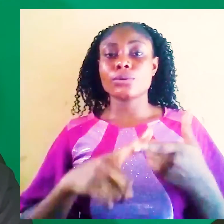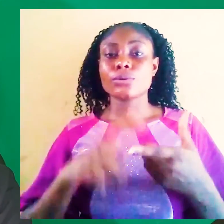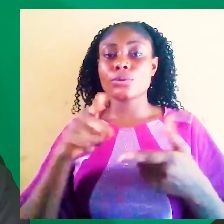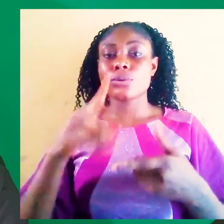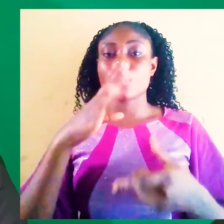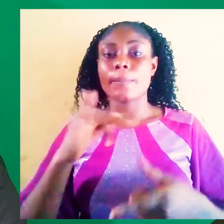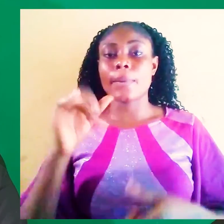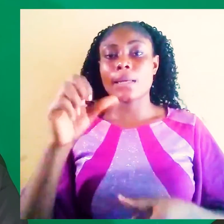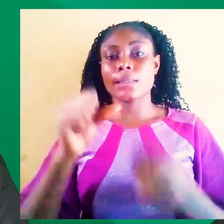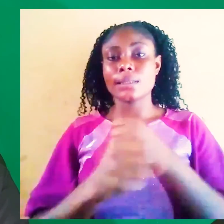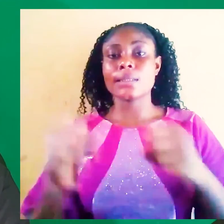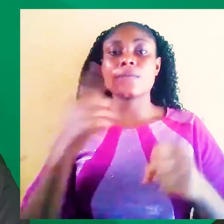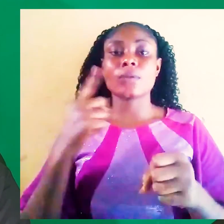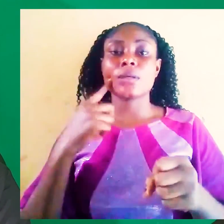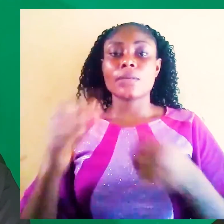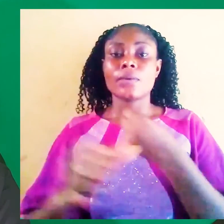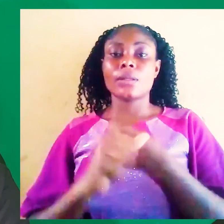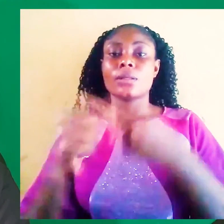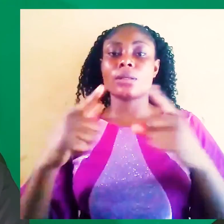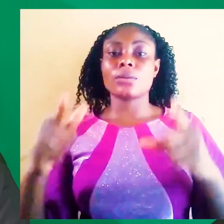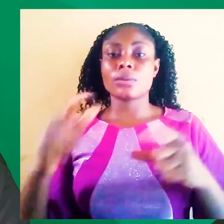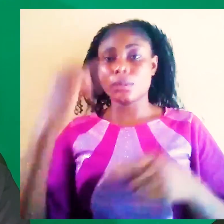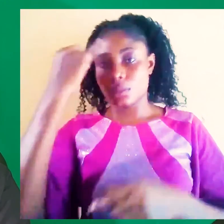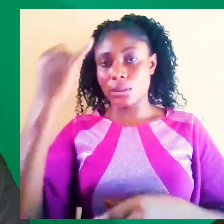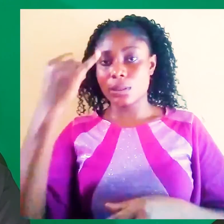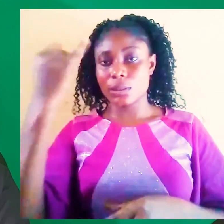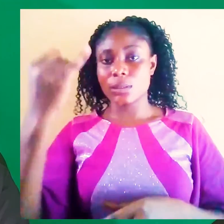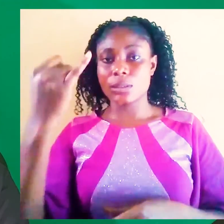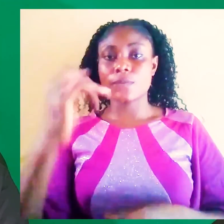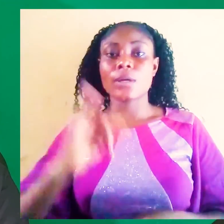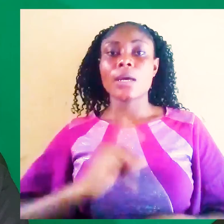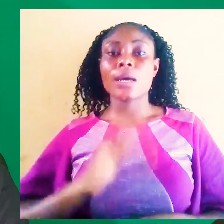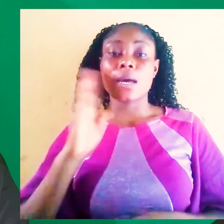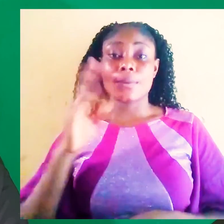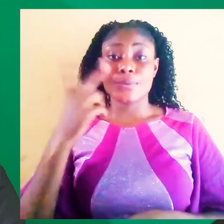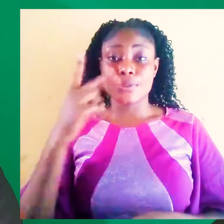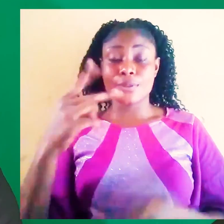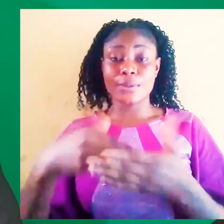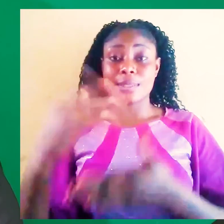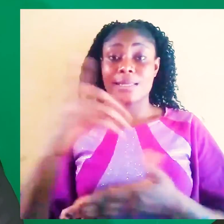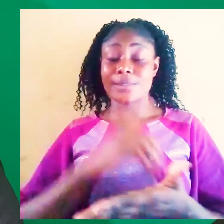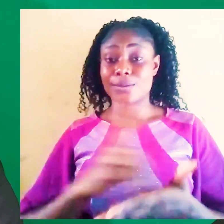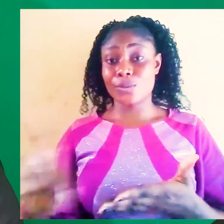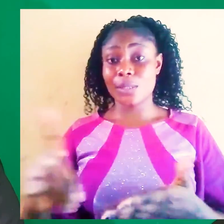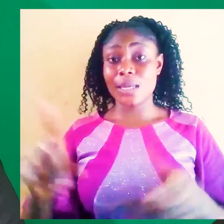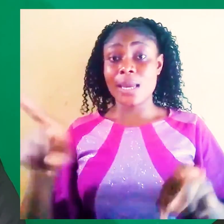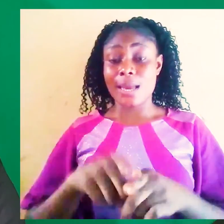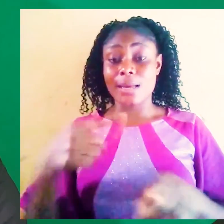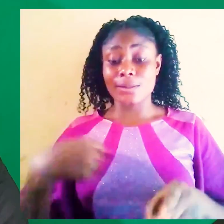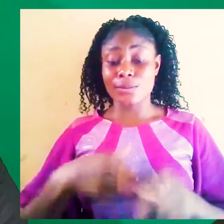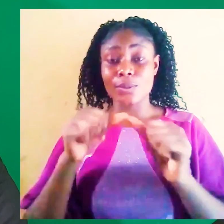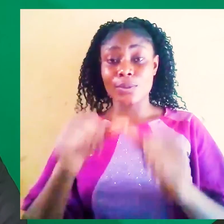the Indigenous Voices, brought to you by Save the Deaf and Endangered Languages Initiative.